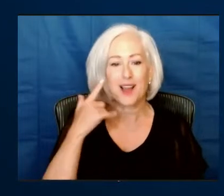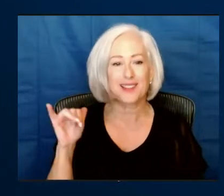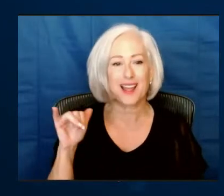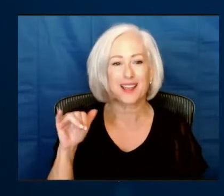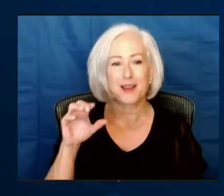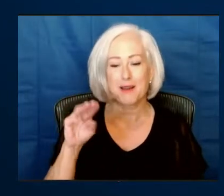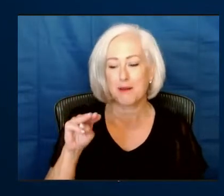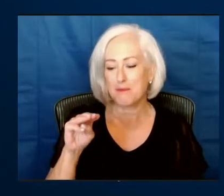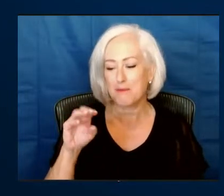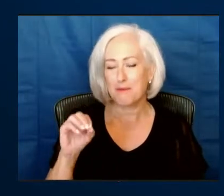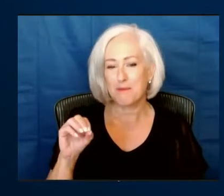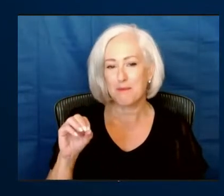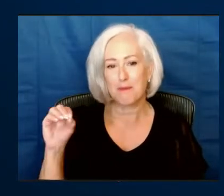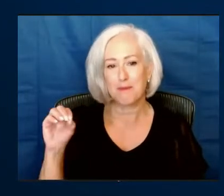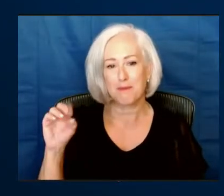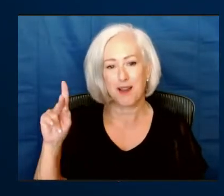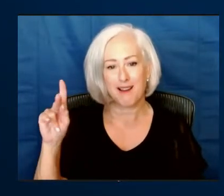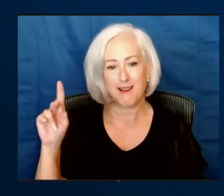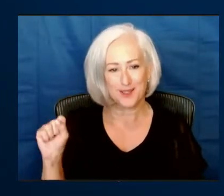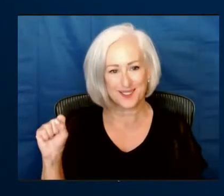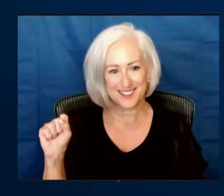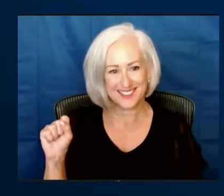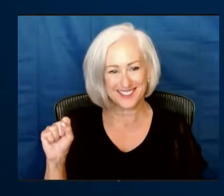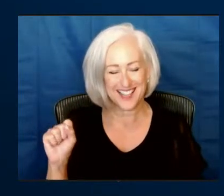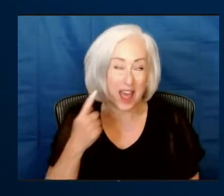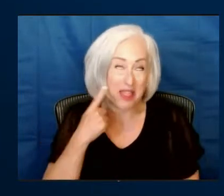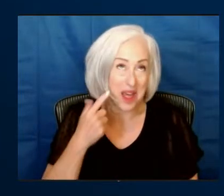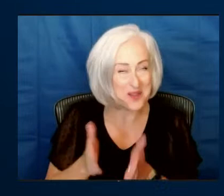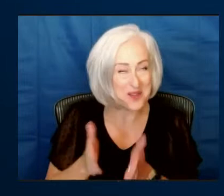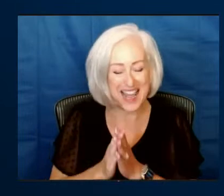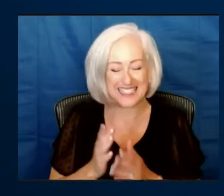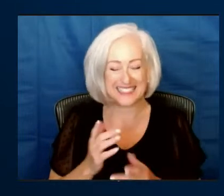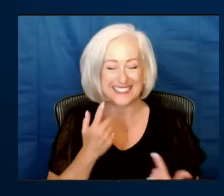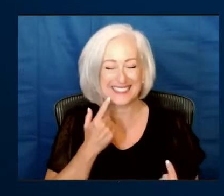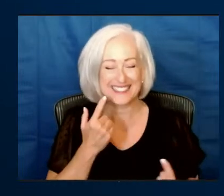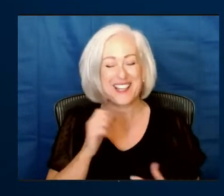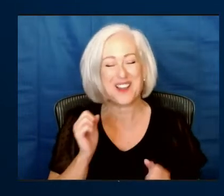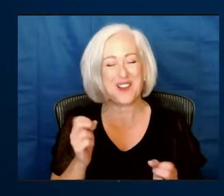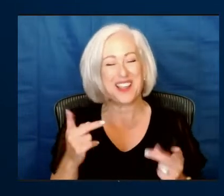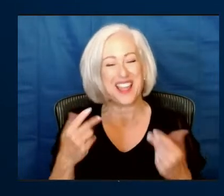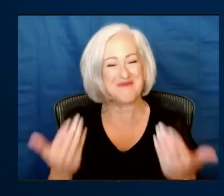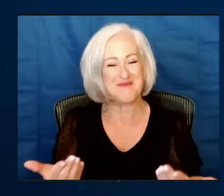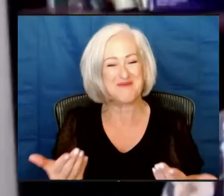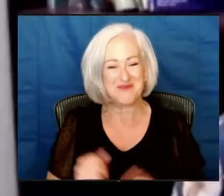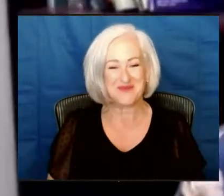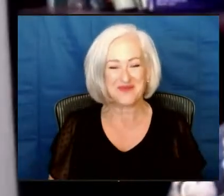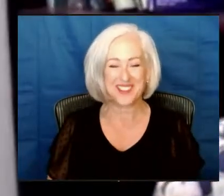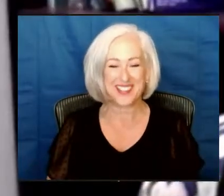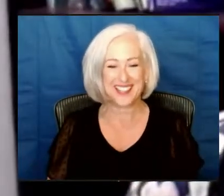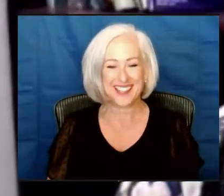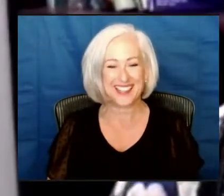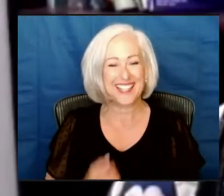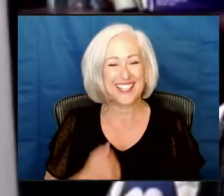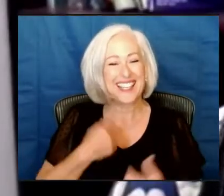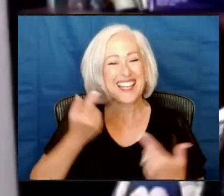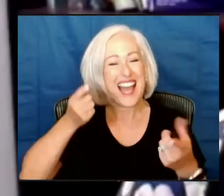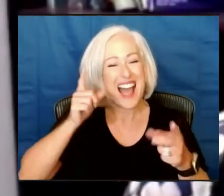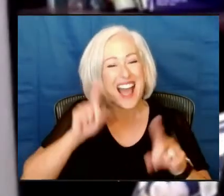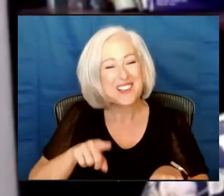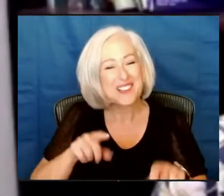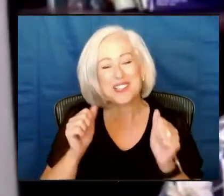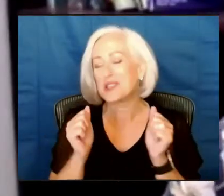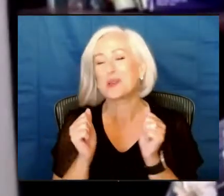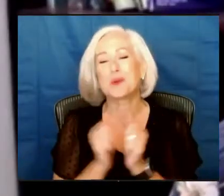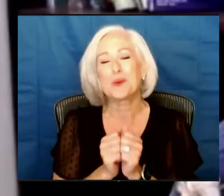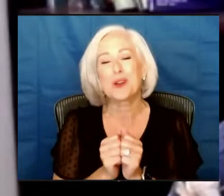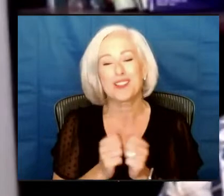heard Marks. I thought I gotta just ask her. Okay, go ahead, Dr. Monks. I agree with a lot of